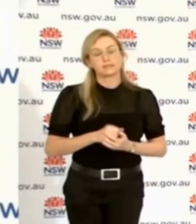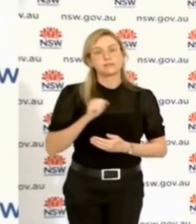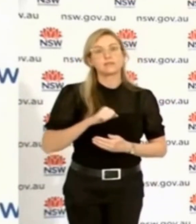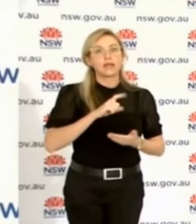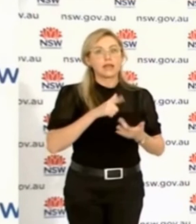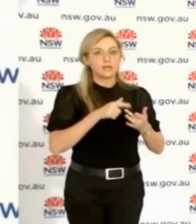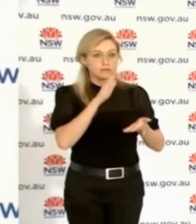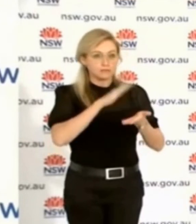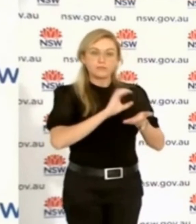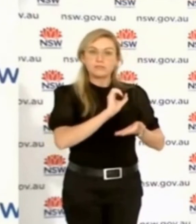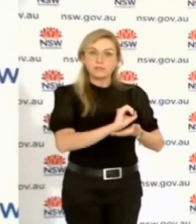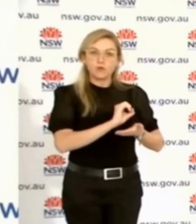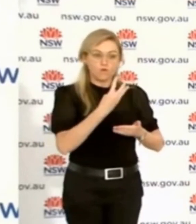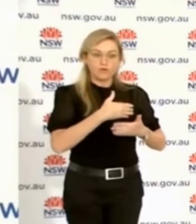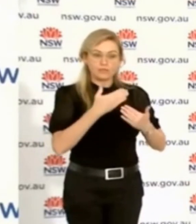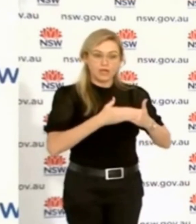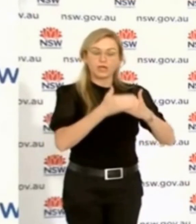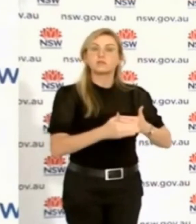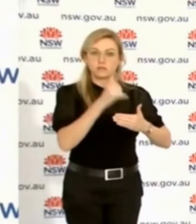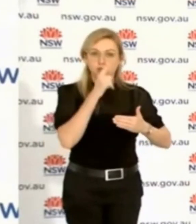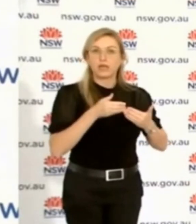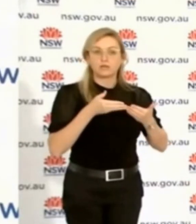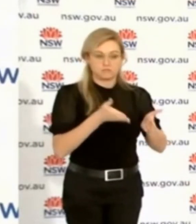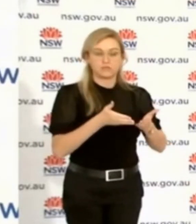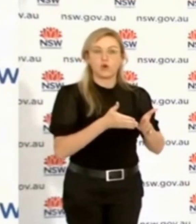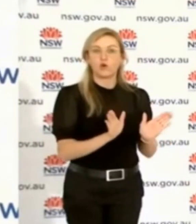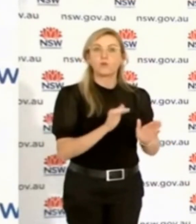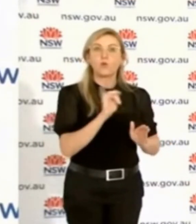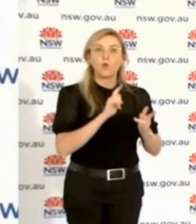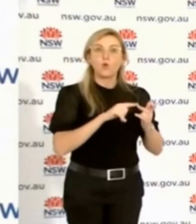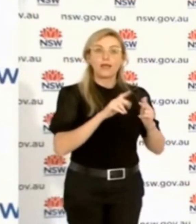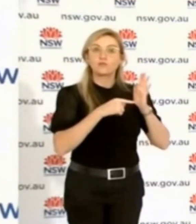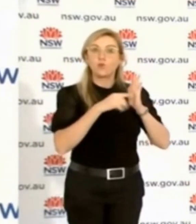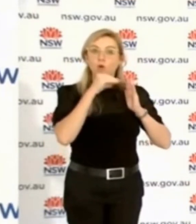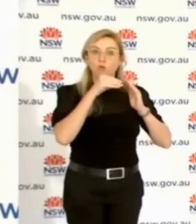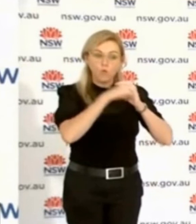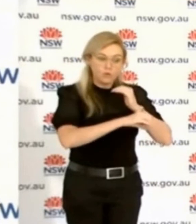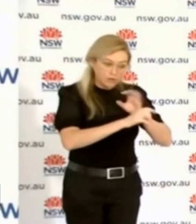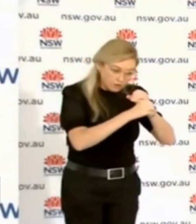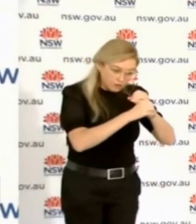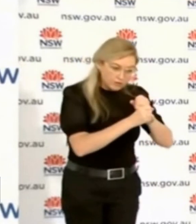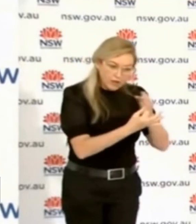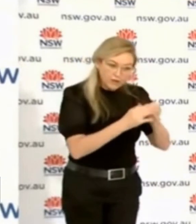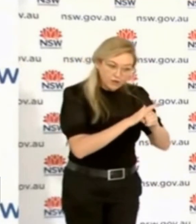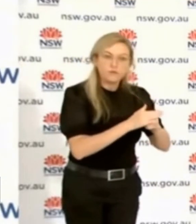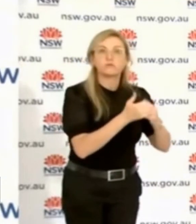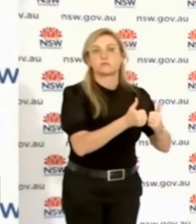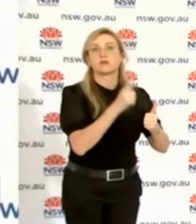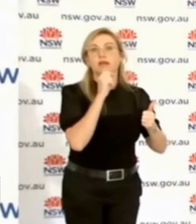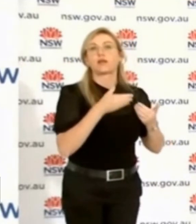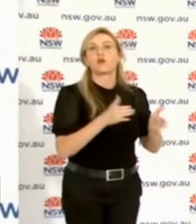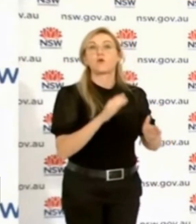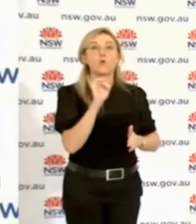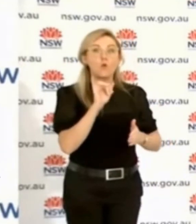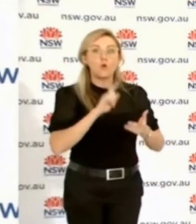we look at also exposure sites. They're all the thresholds that we've set with New South Wales Health that'll either put someone back into lockdown